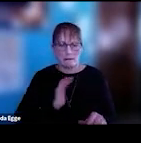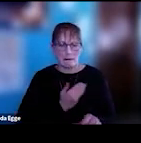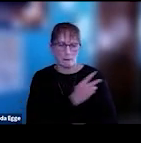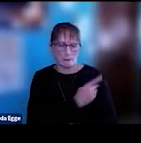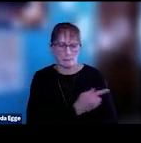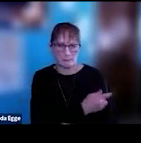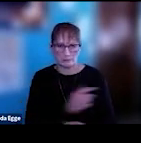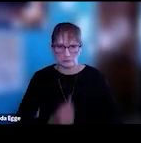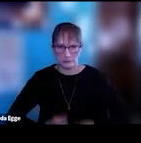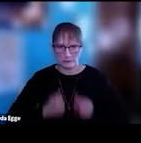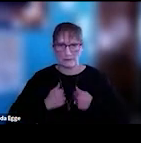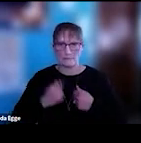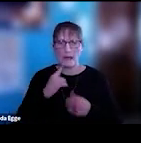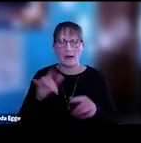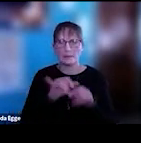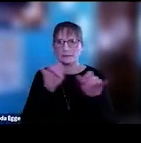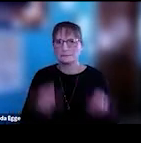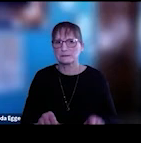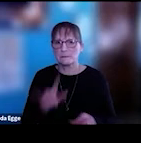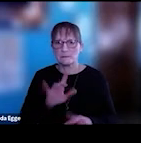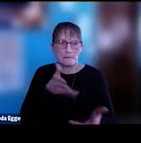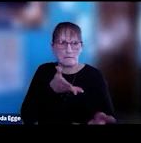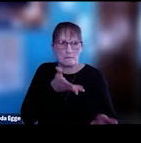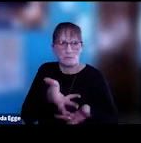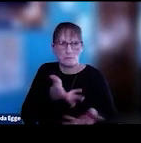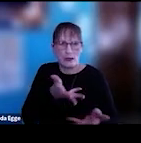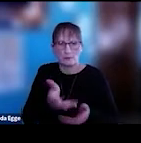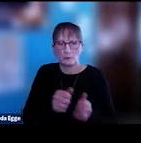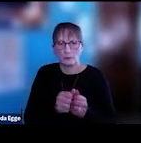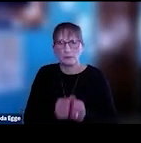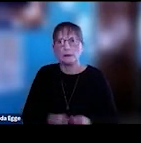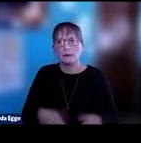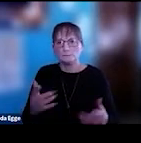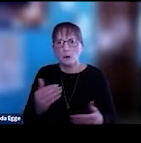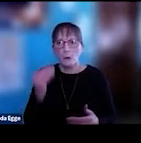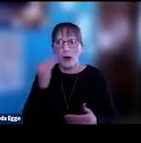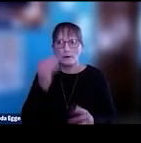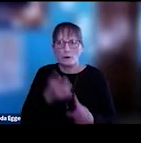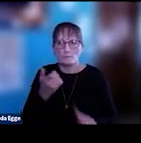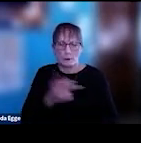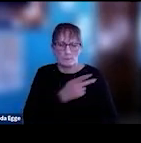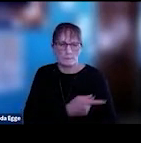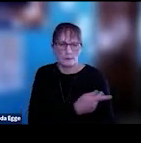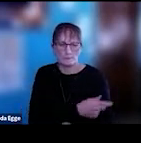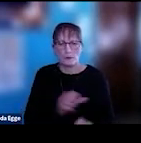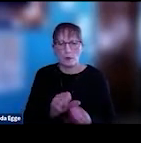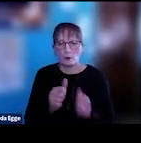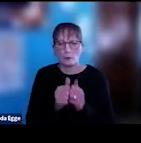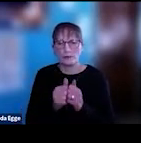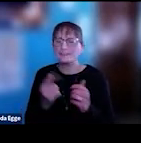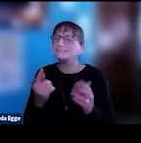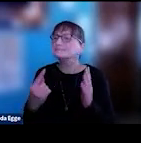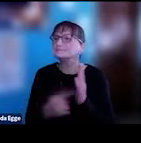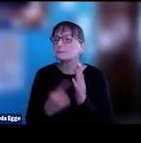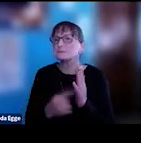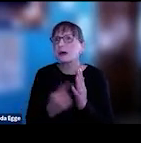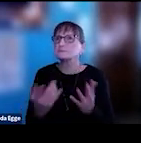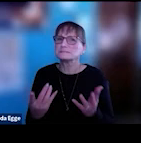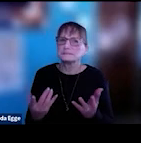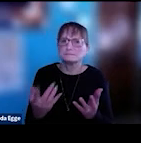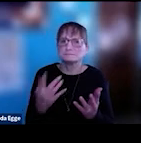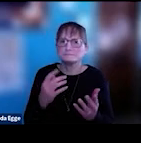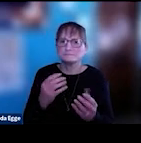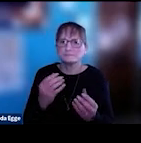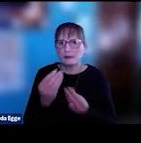live and the systems that they interact with. And so I know from patients that I work with that sometimes their